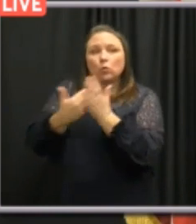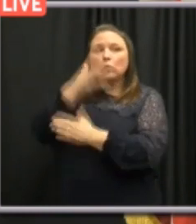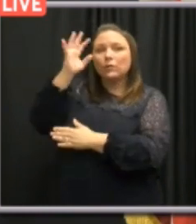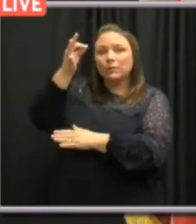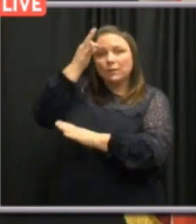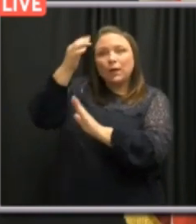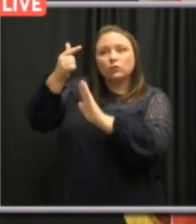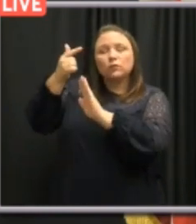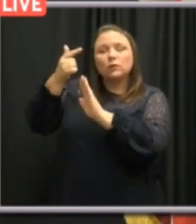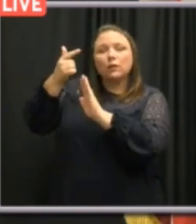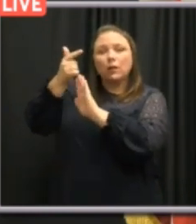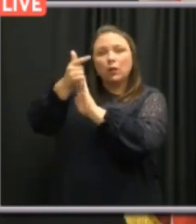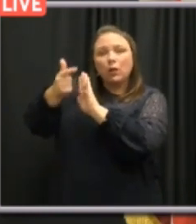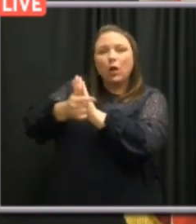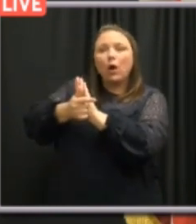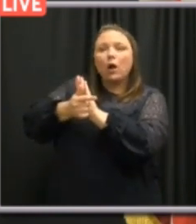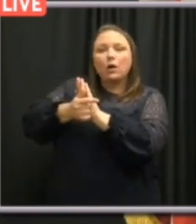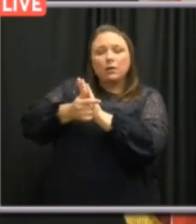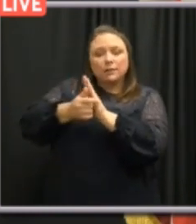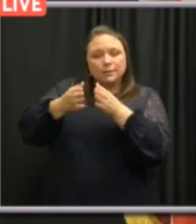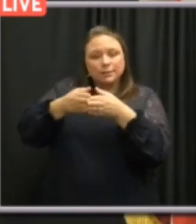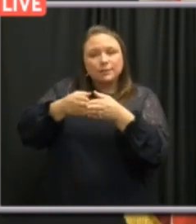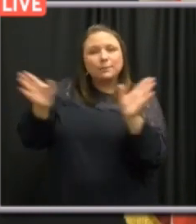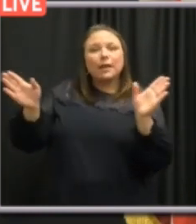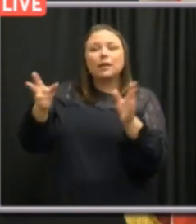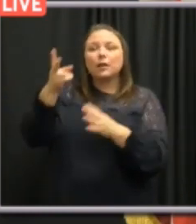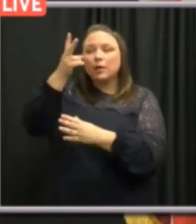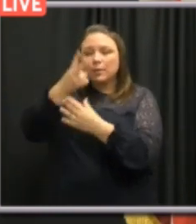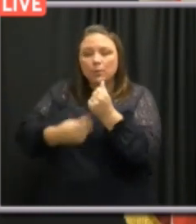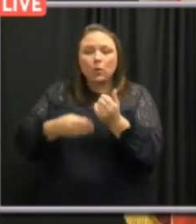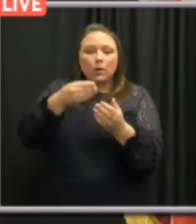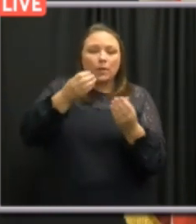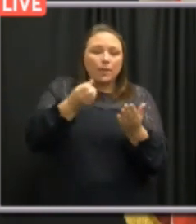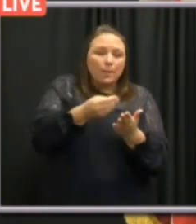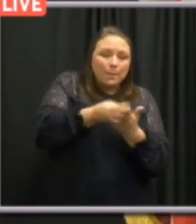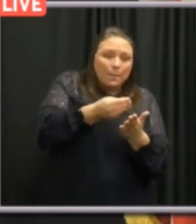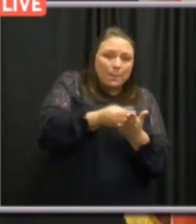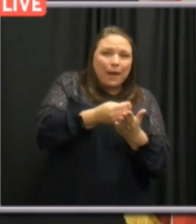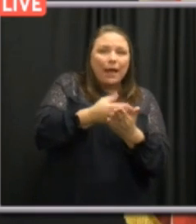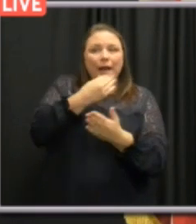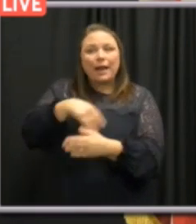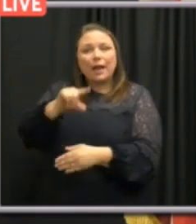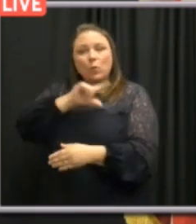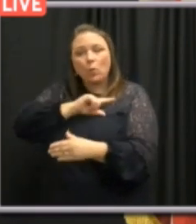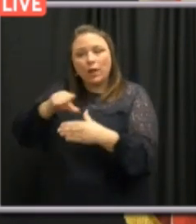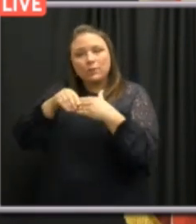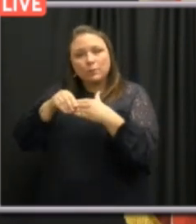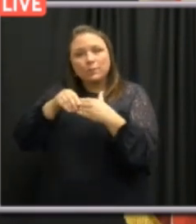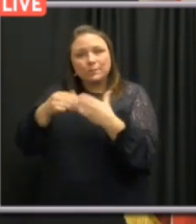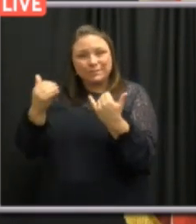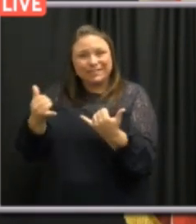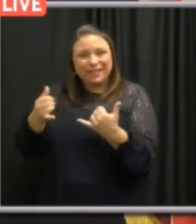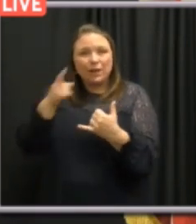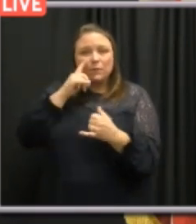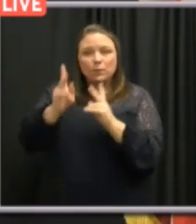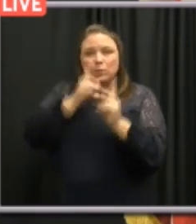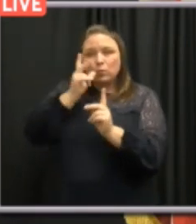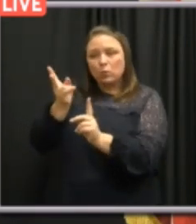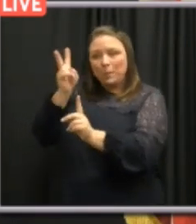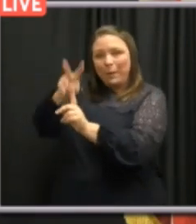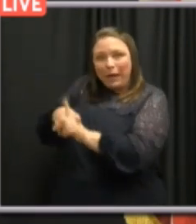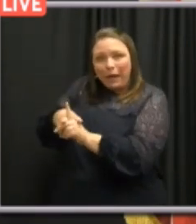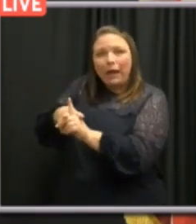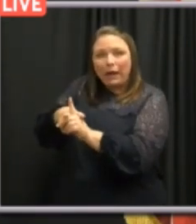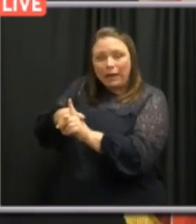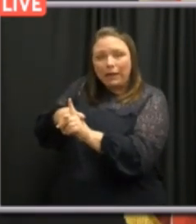legislation has expanded both the amount of unemployment benefits being distributed and the qualification parameters for applicants throughout the